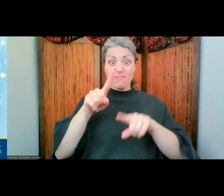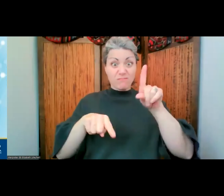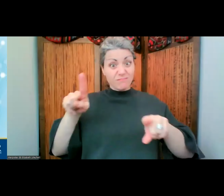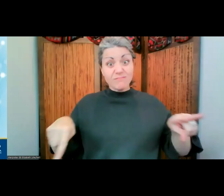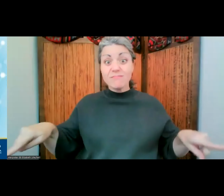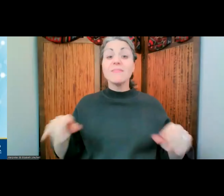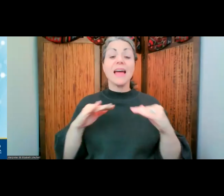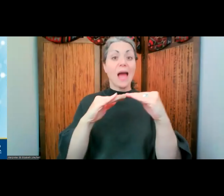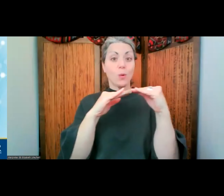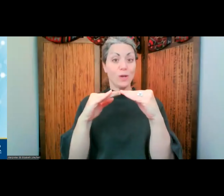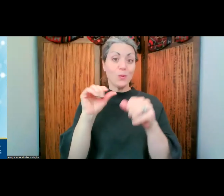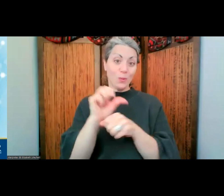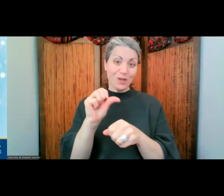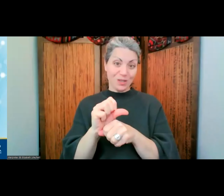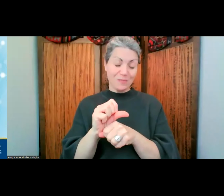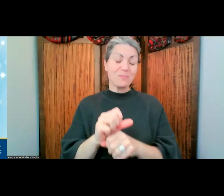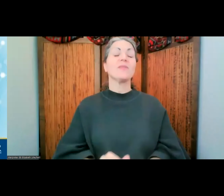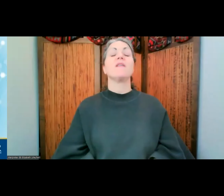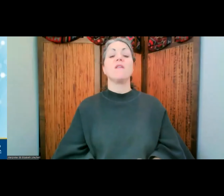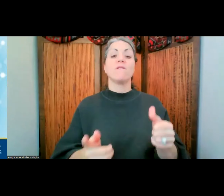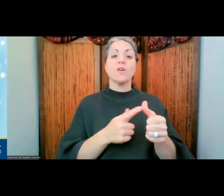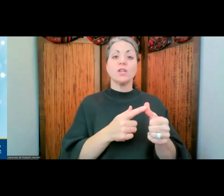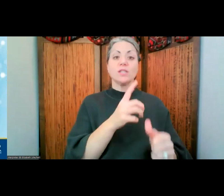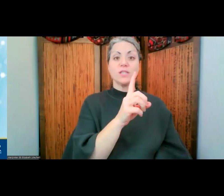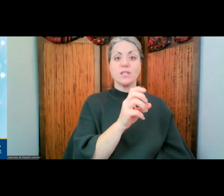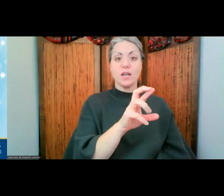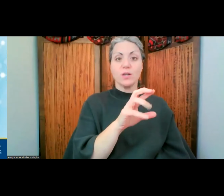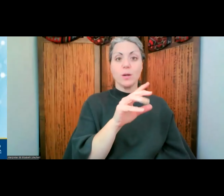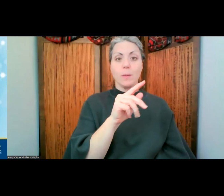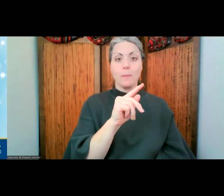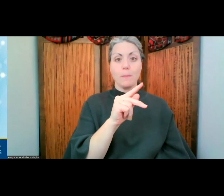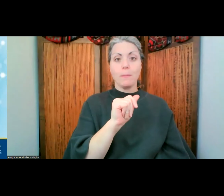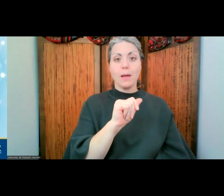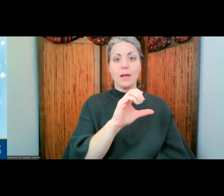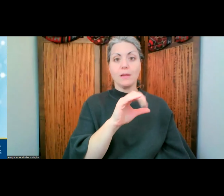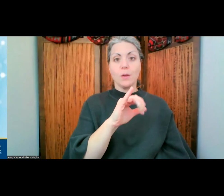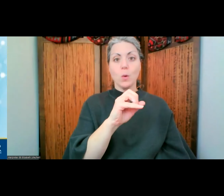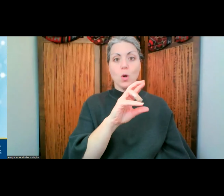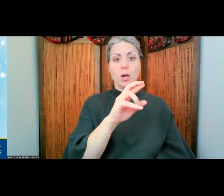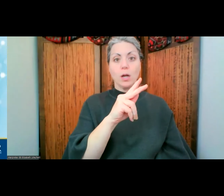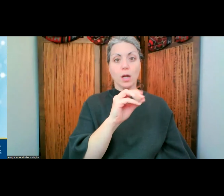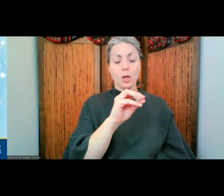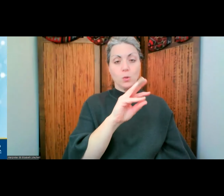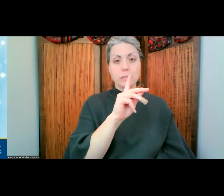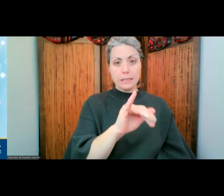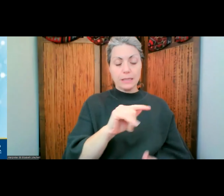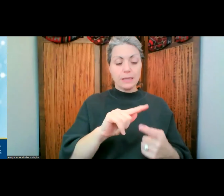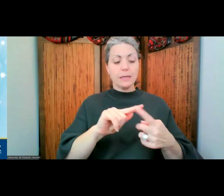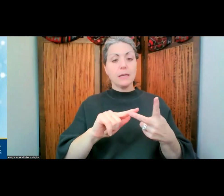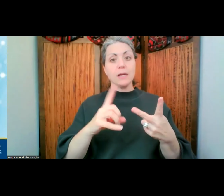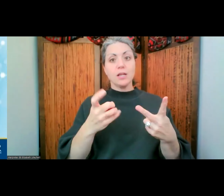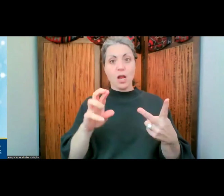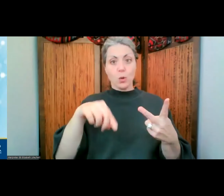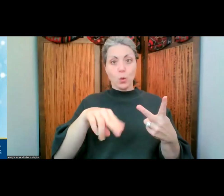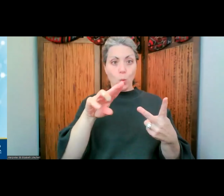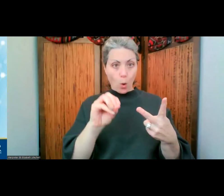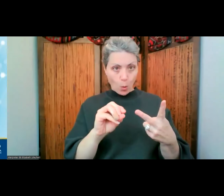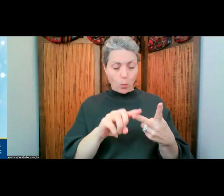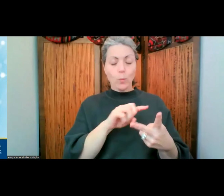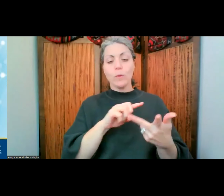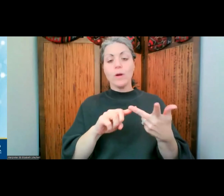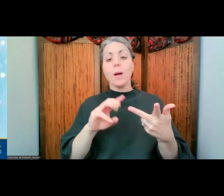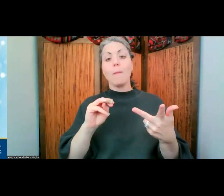equity spaces. First, we're going to hear from Dr. Paciorkowski. We're going to then hear from Dr. Dennis Kuo. We will then hear from